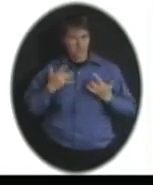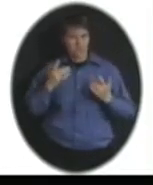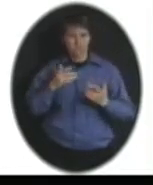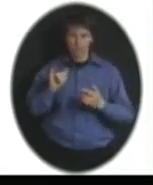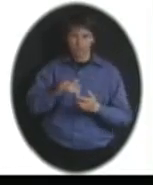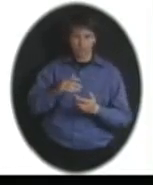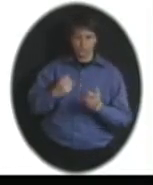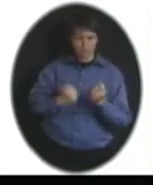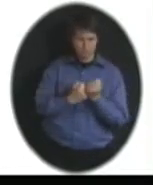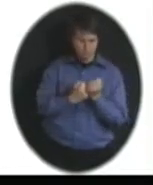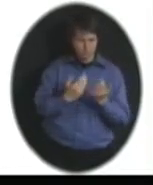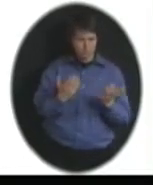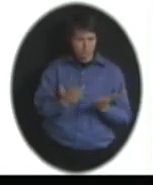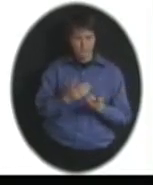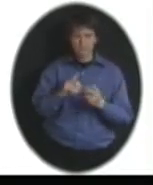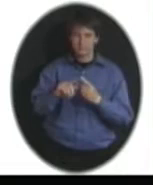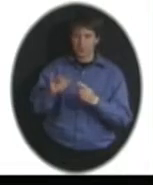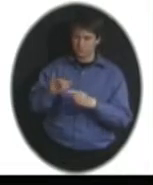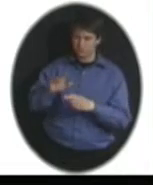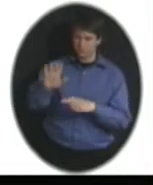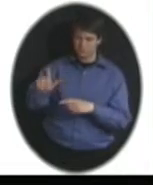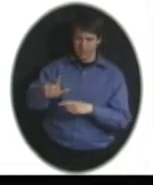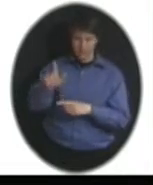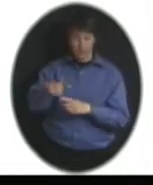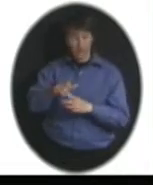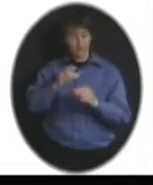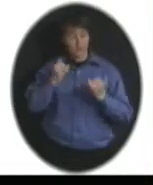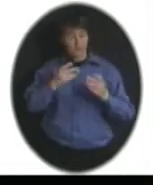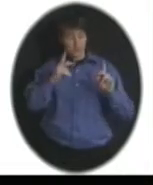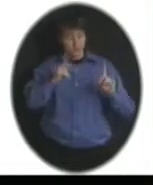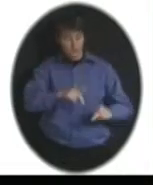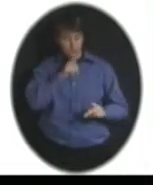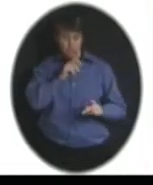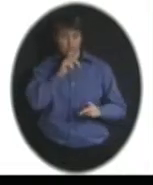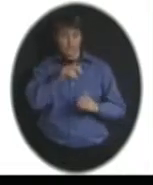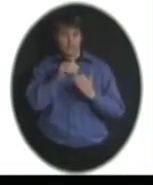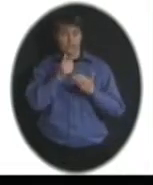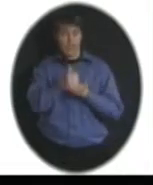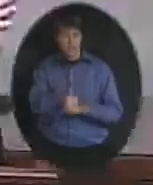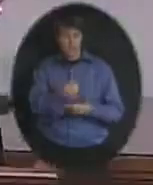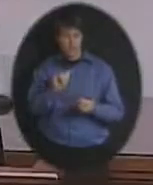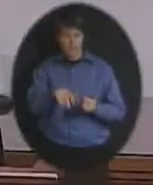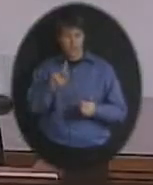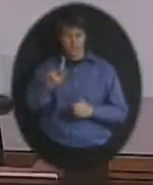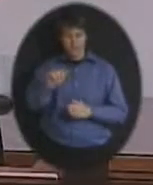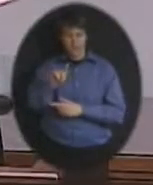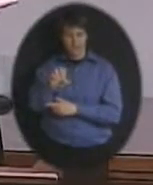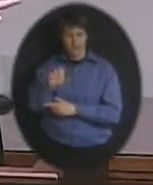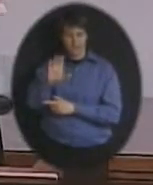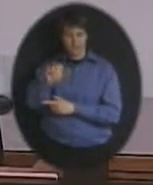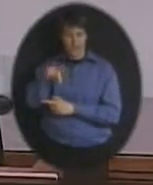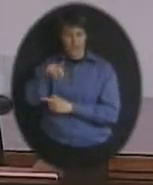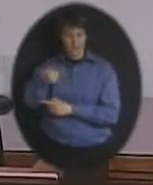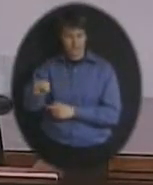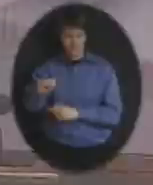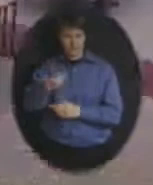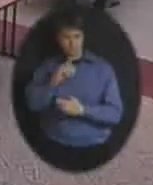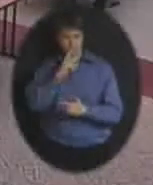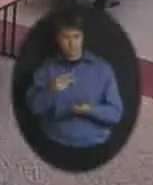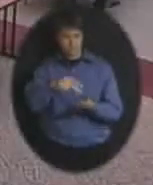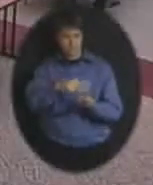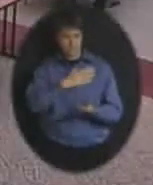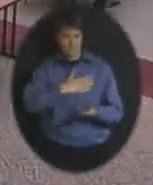Library. And tonight we have the individual who really helped spearhead that, and was Kate Capps. I wish you would stand and we could recognize them. Thank